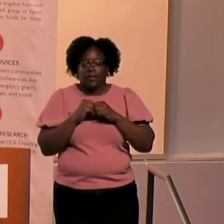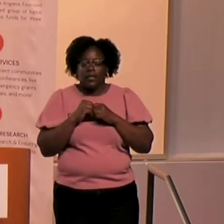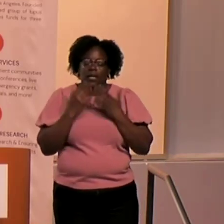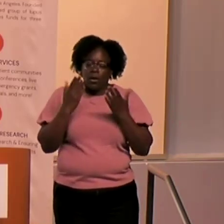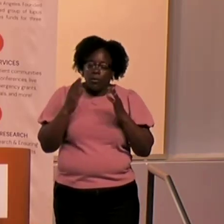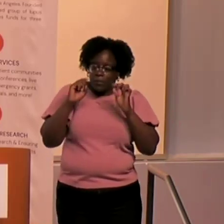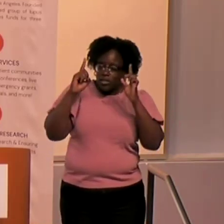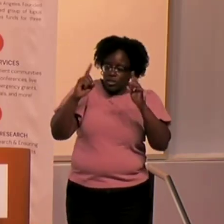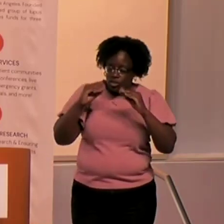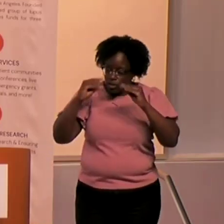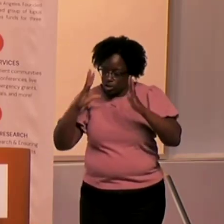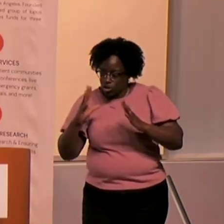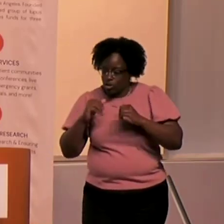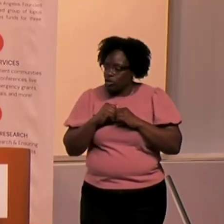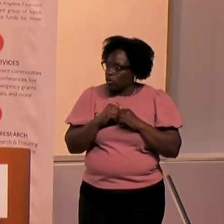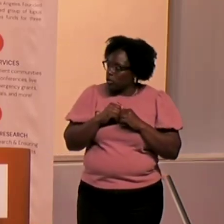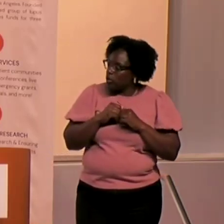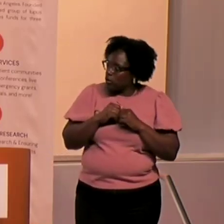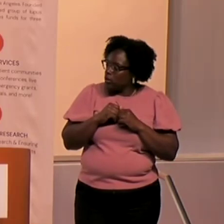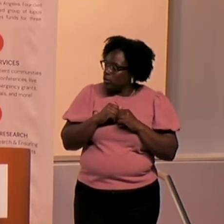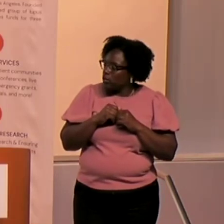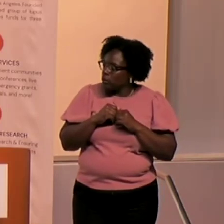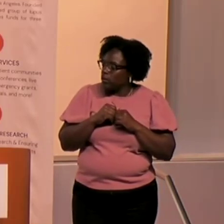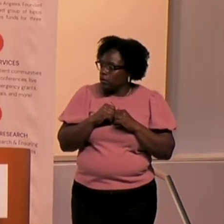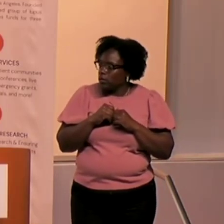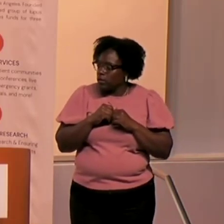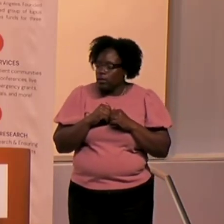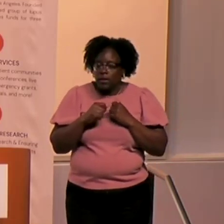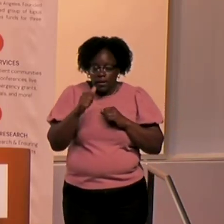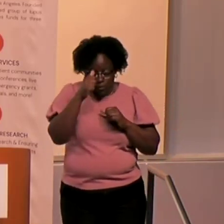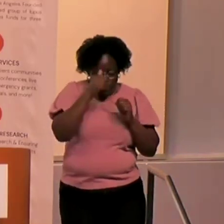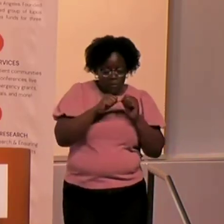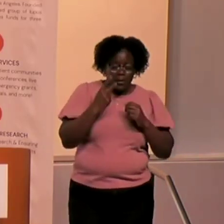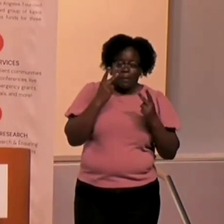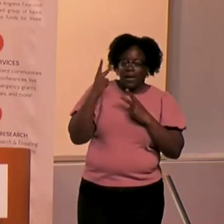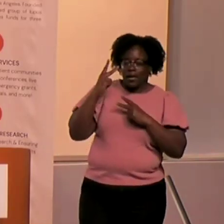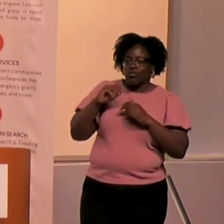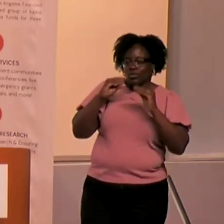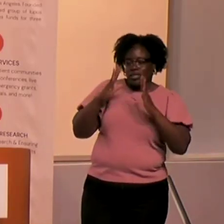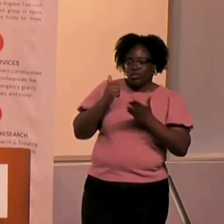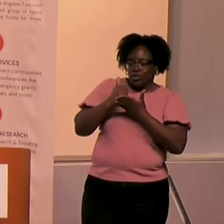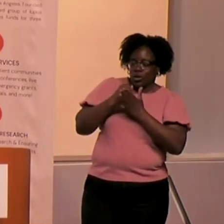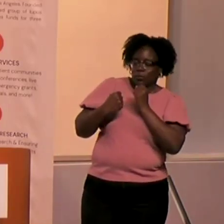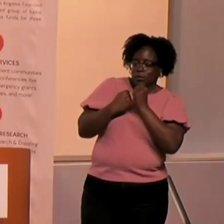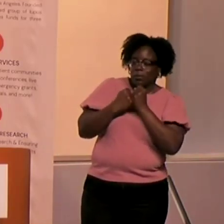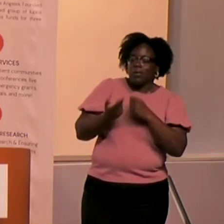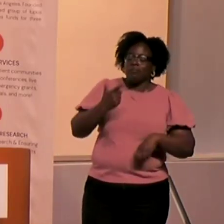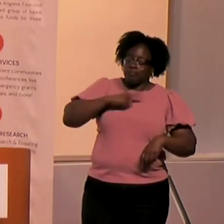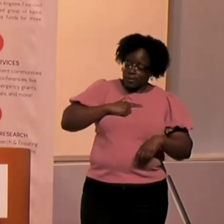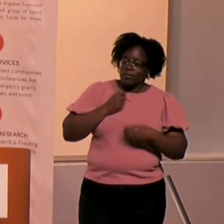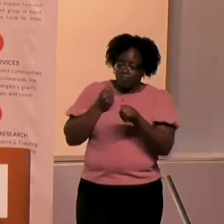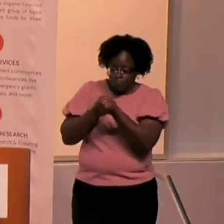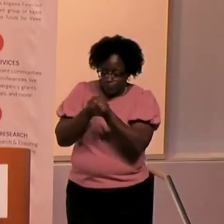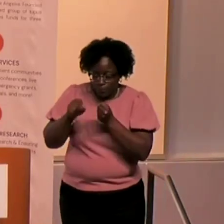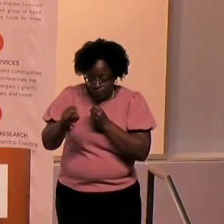educator and teacher that I also had at that time that helped me. I want to be that teacher for them now